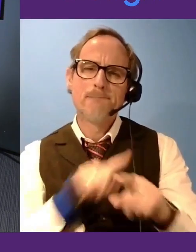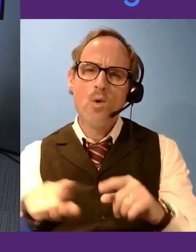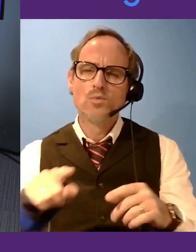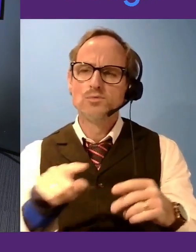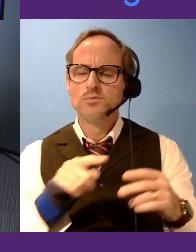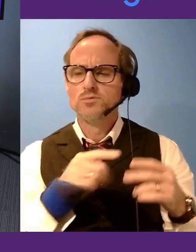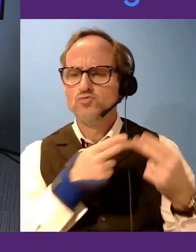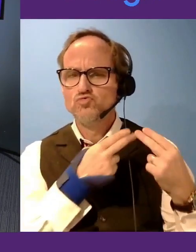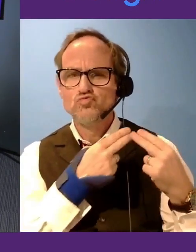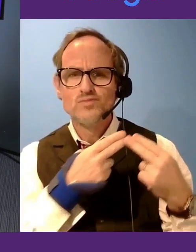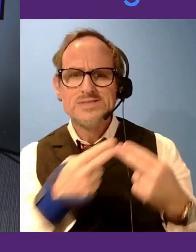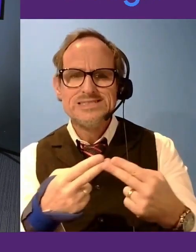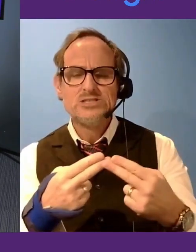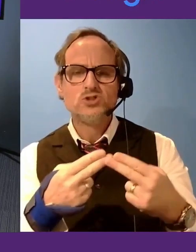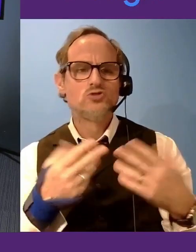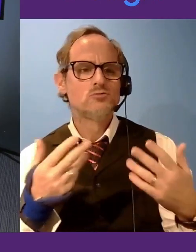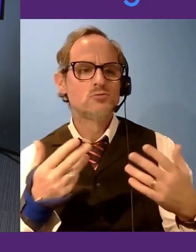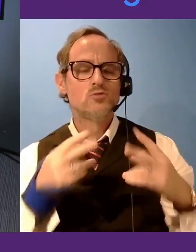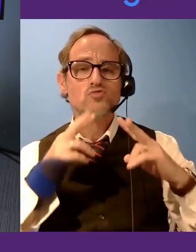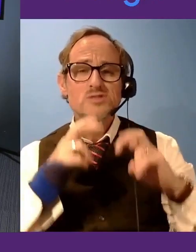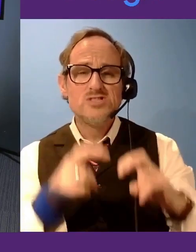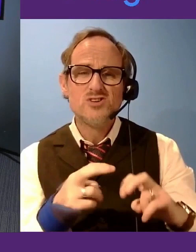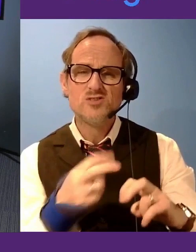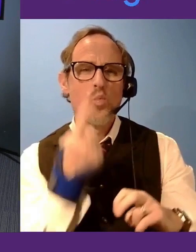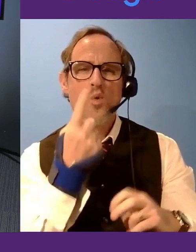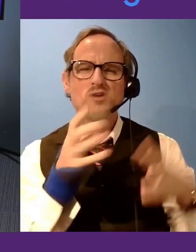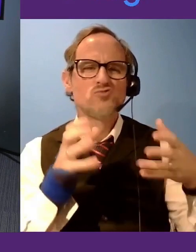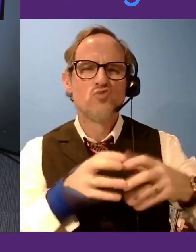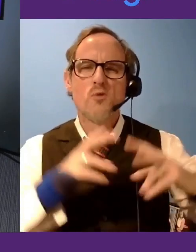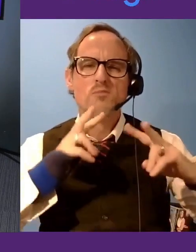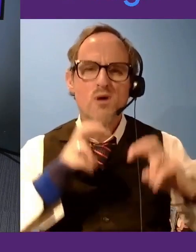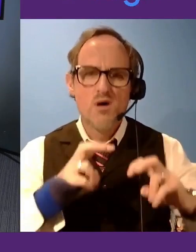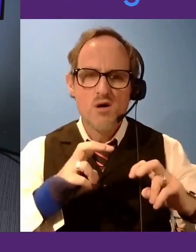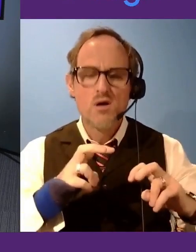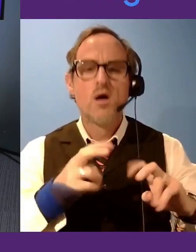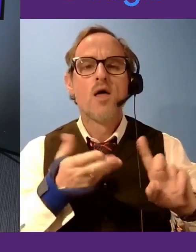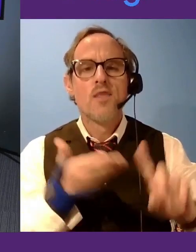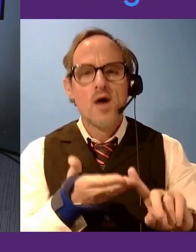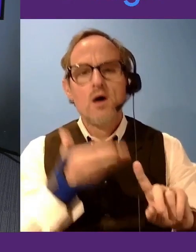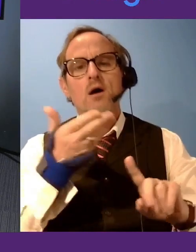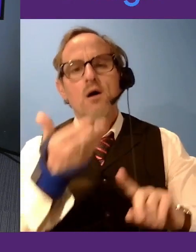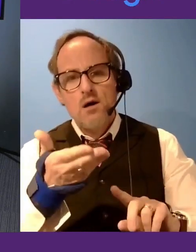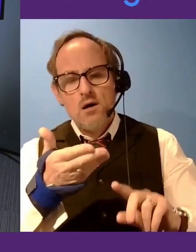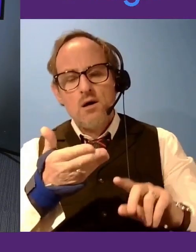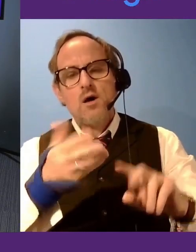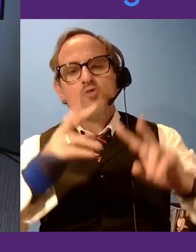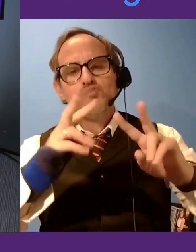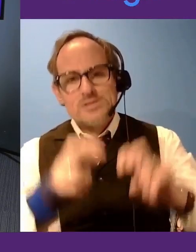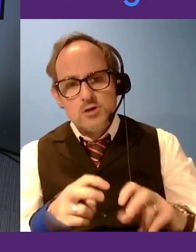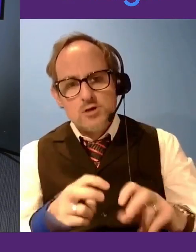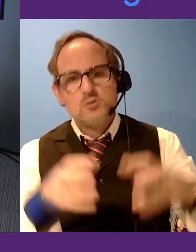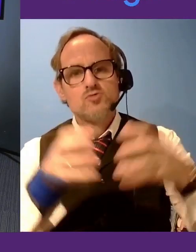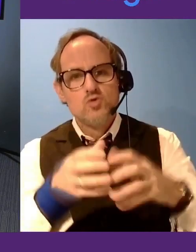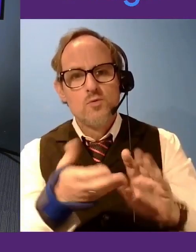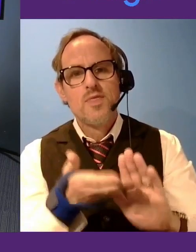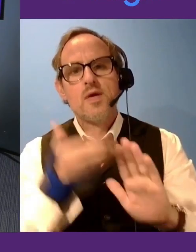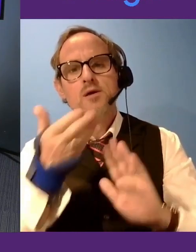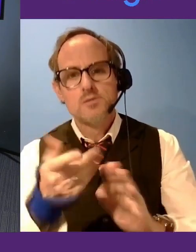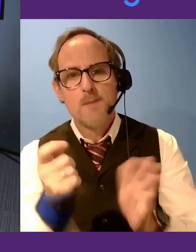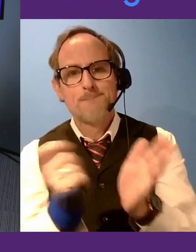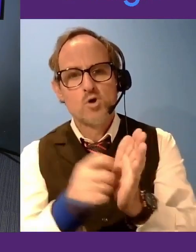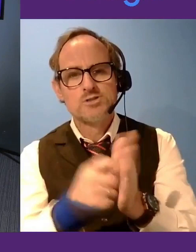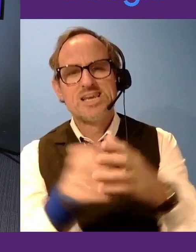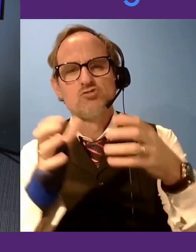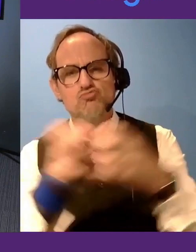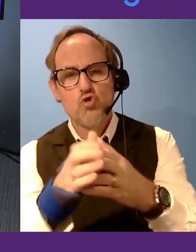over the wall to a marketing group or a research group who filter it into research, who then throw it